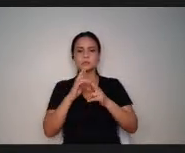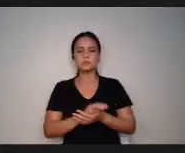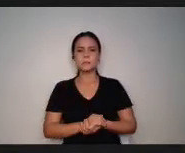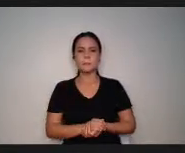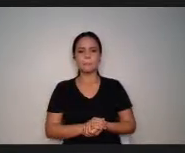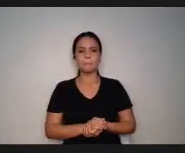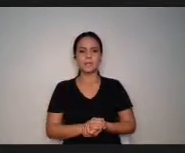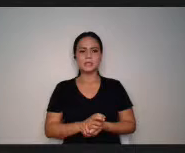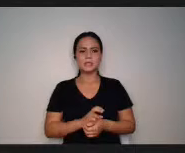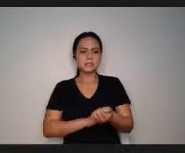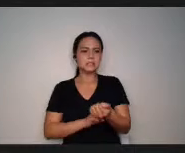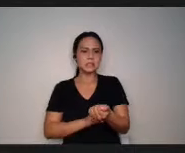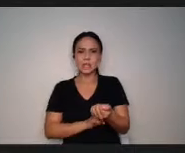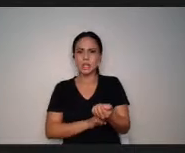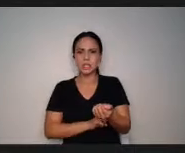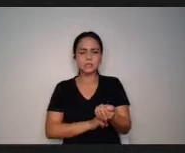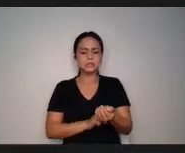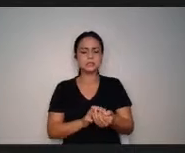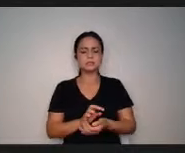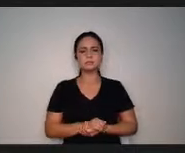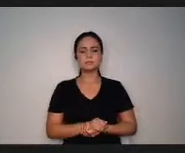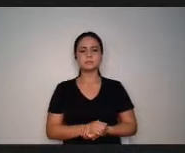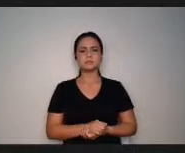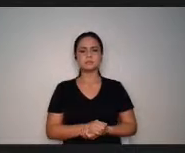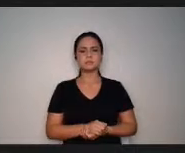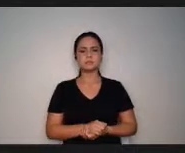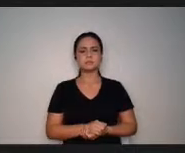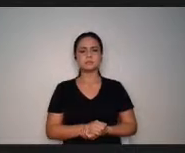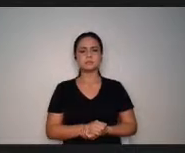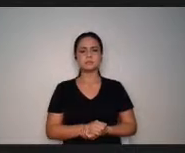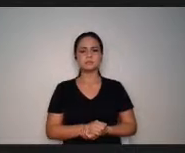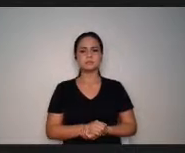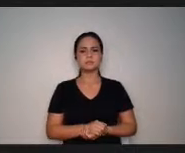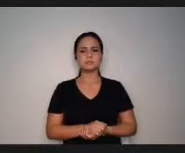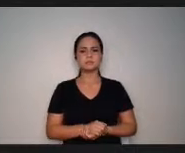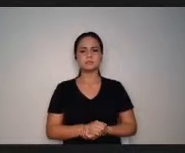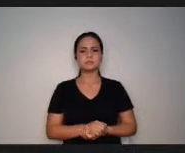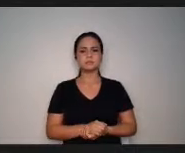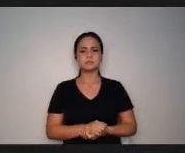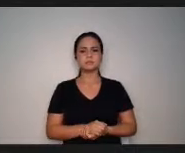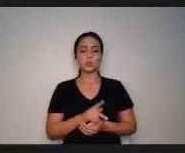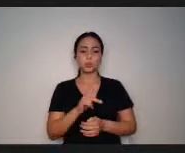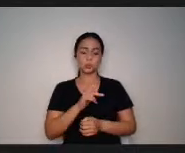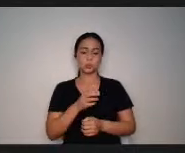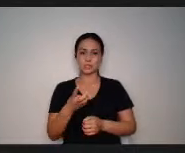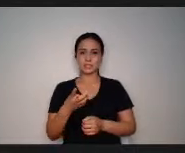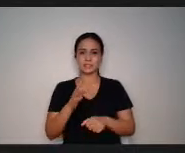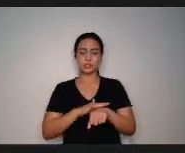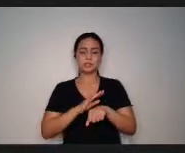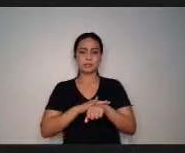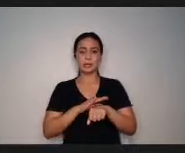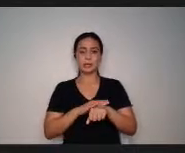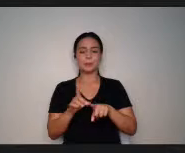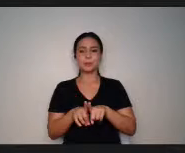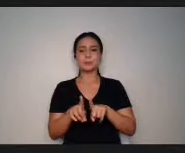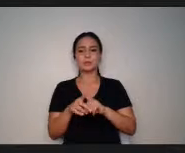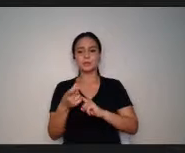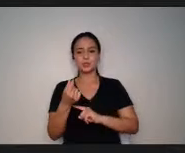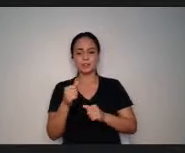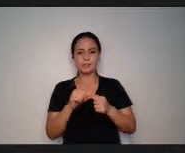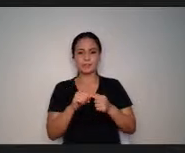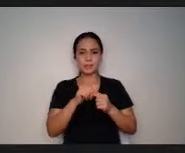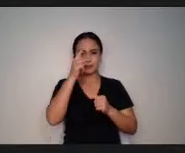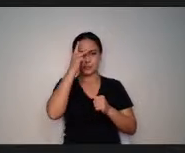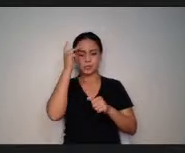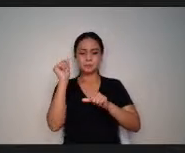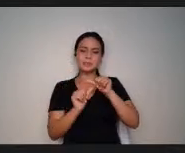amount of money and time it takes to help people to change those experiences become exorbitant.